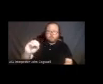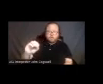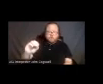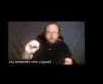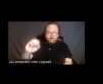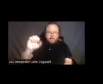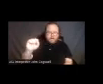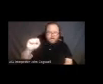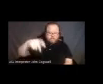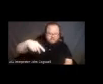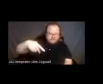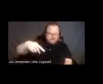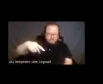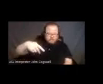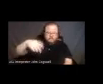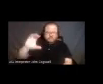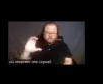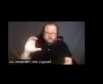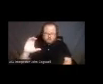so